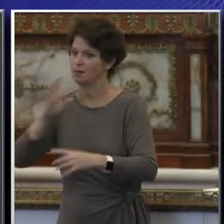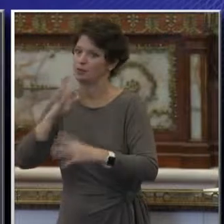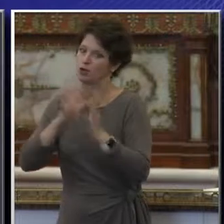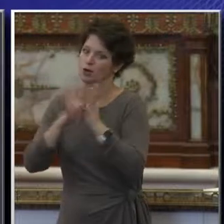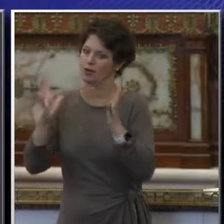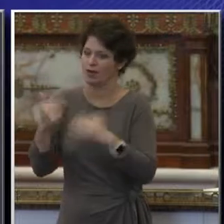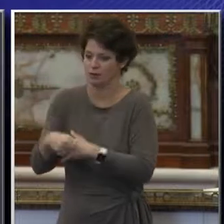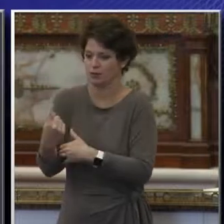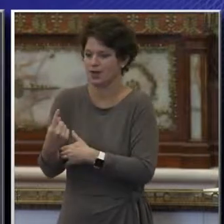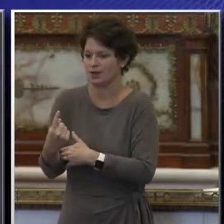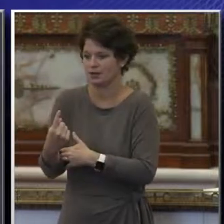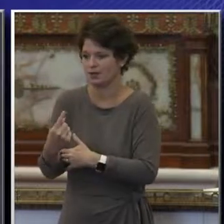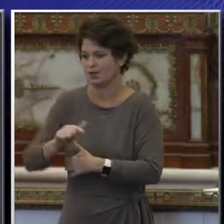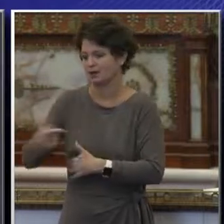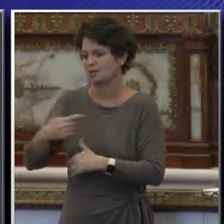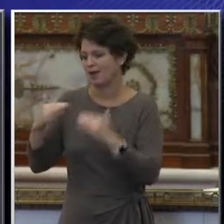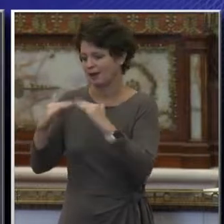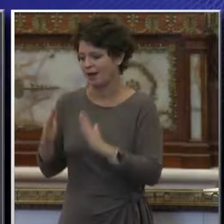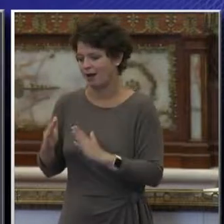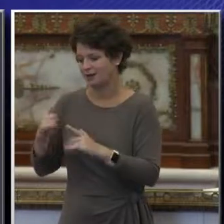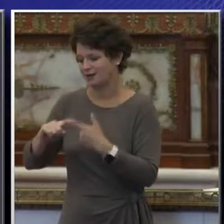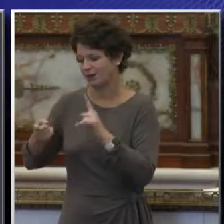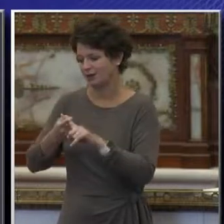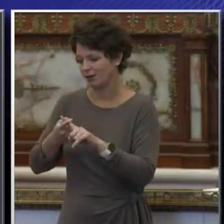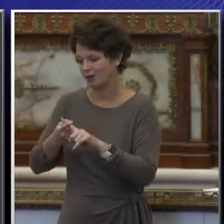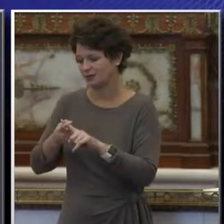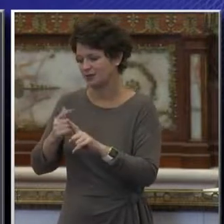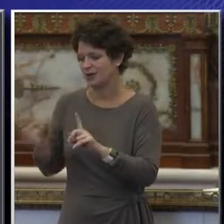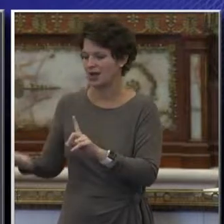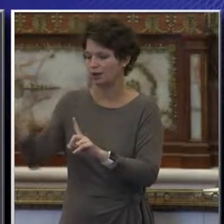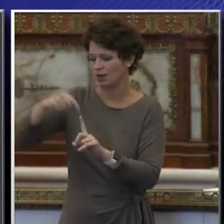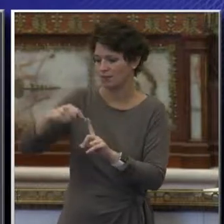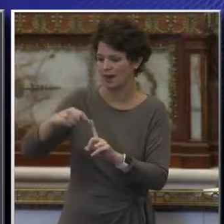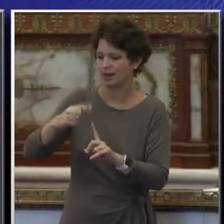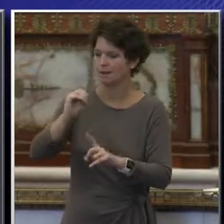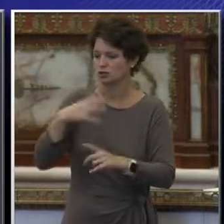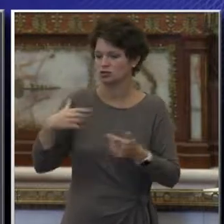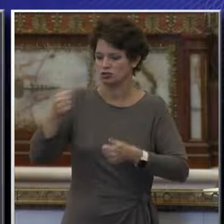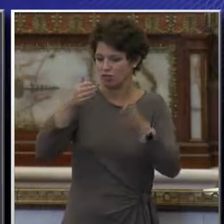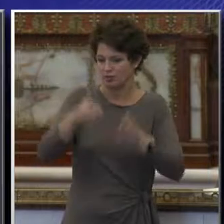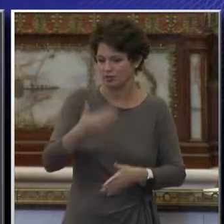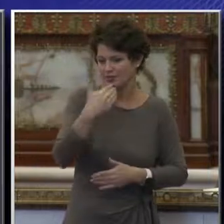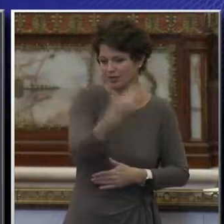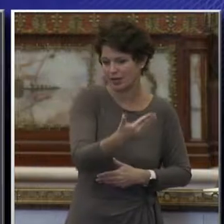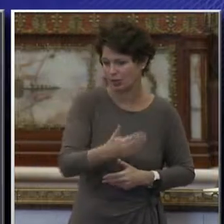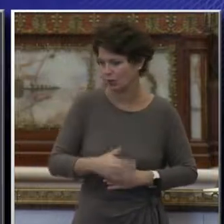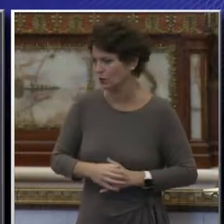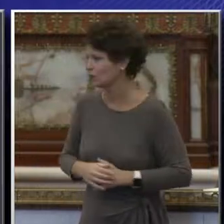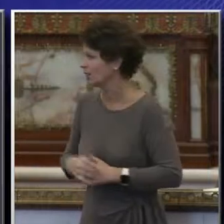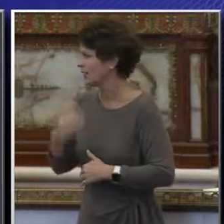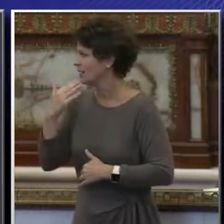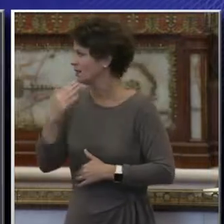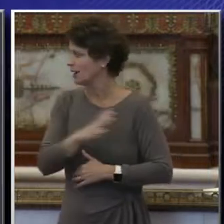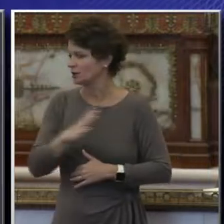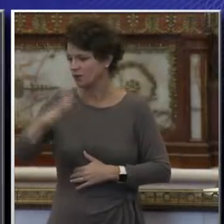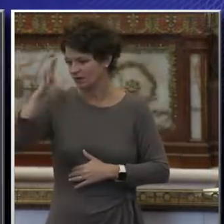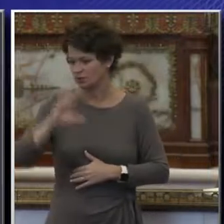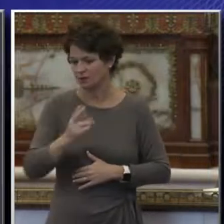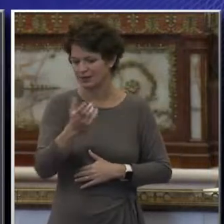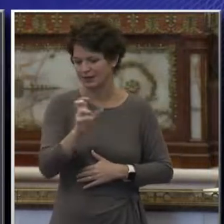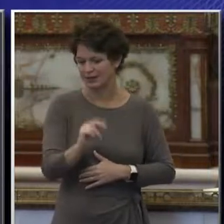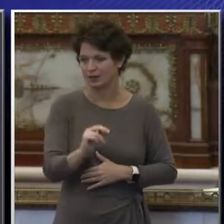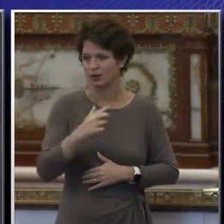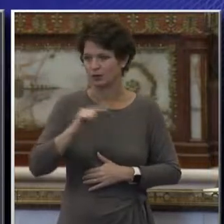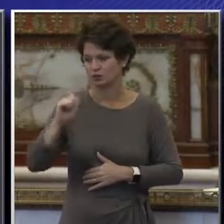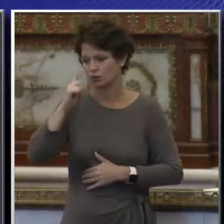it, to my colleagues and friends, and I'll circle back with you. Mr. Chairman, thank you. Thank you, Councilmember Heenan. I'd like to